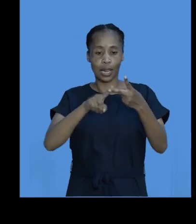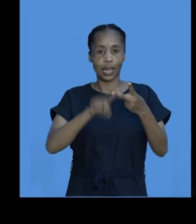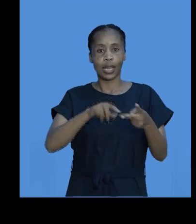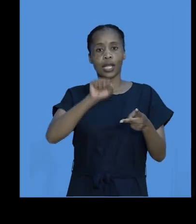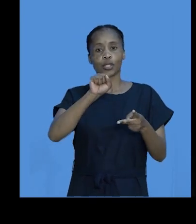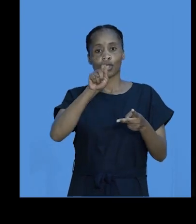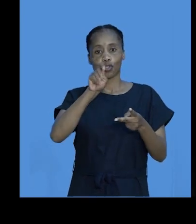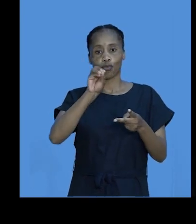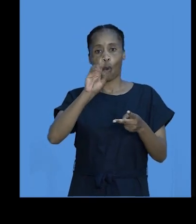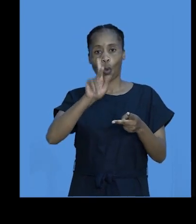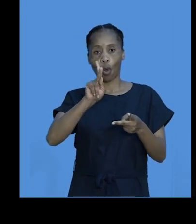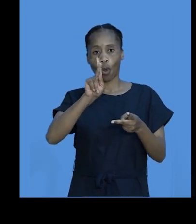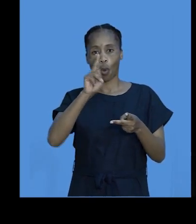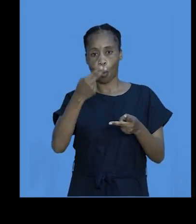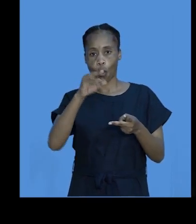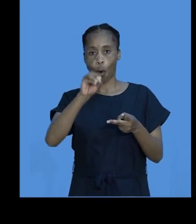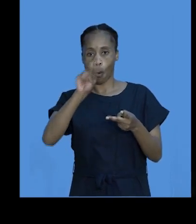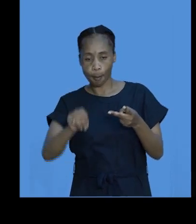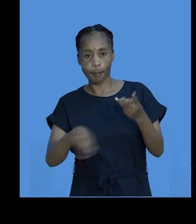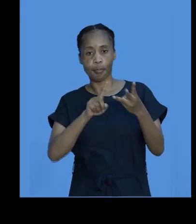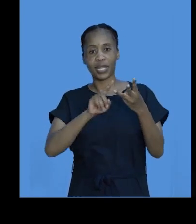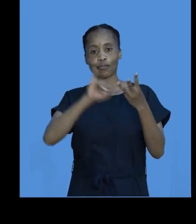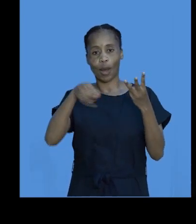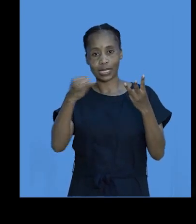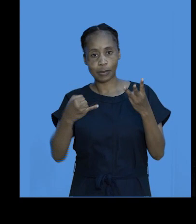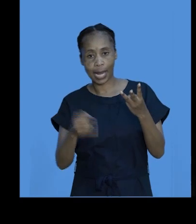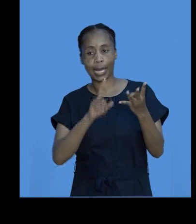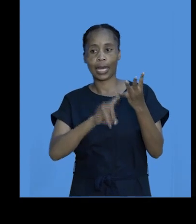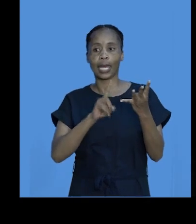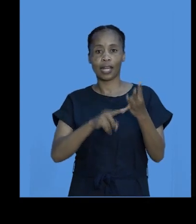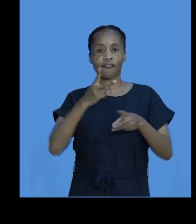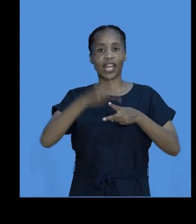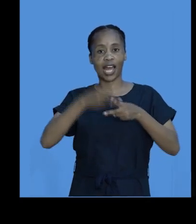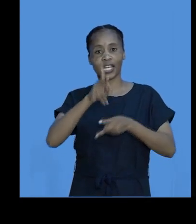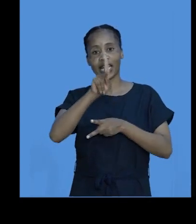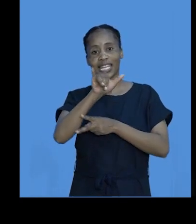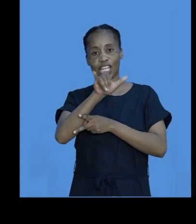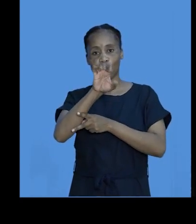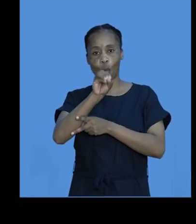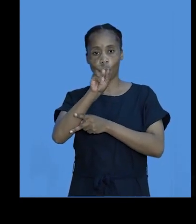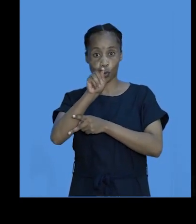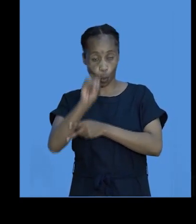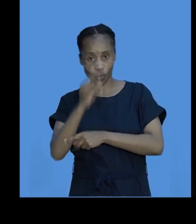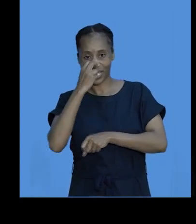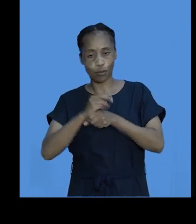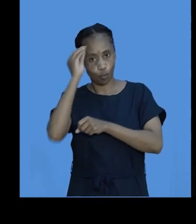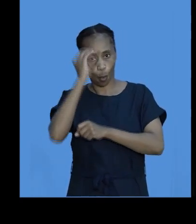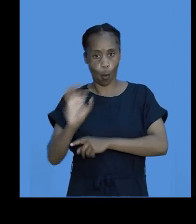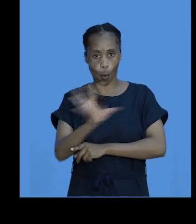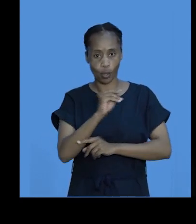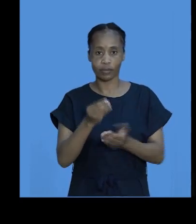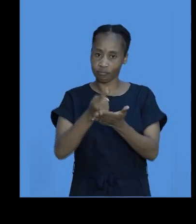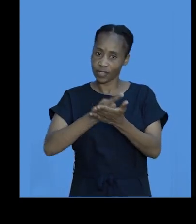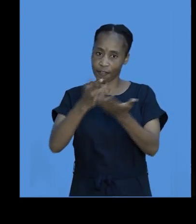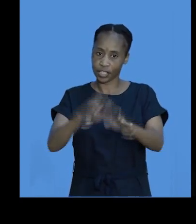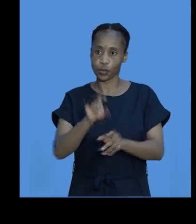was discussed in the Stockholm Protocol, what was discussed in the Johannesburg Earth Summit, and finally in the Kyoto Protocol. In this case,